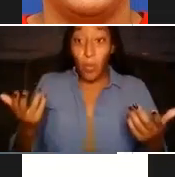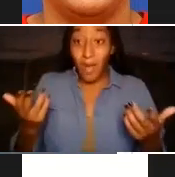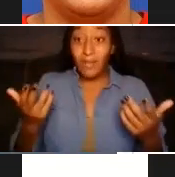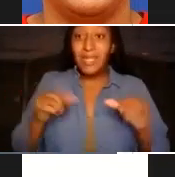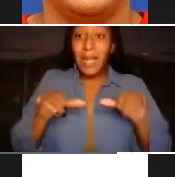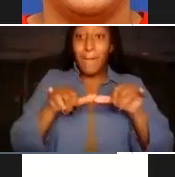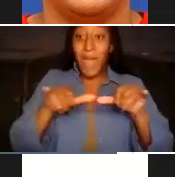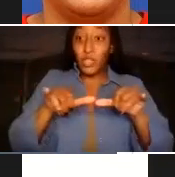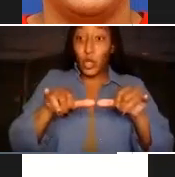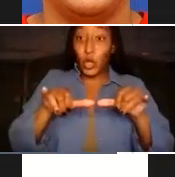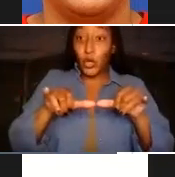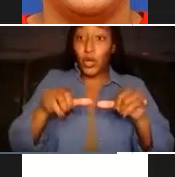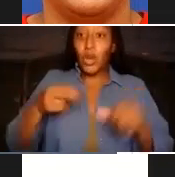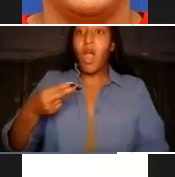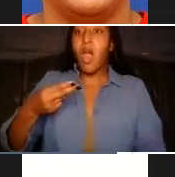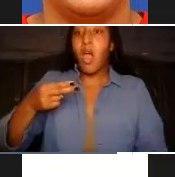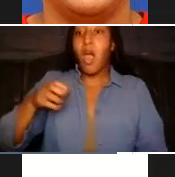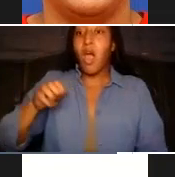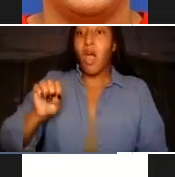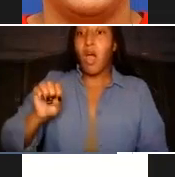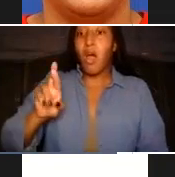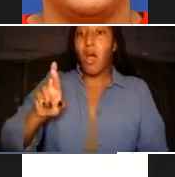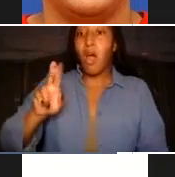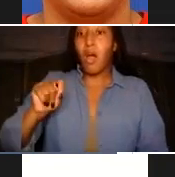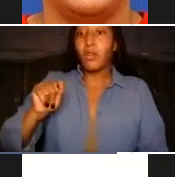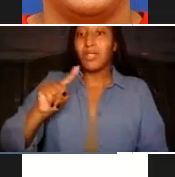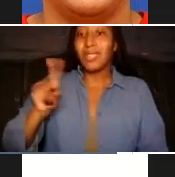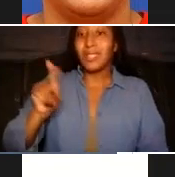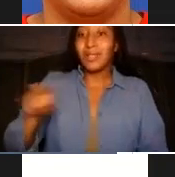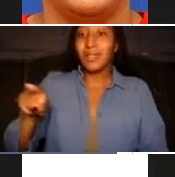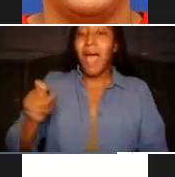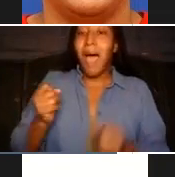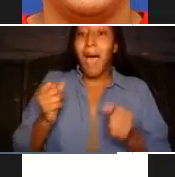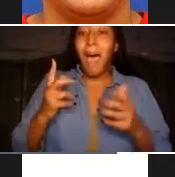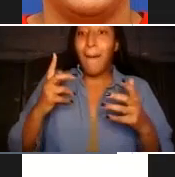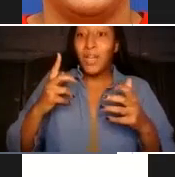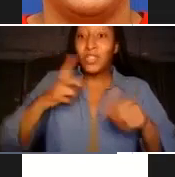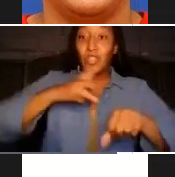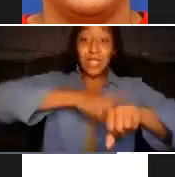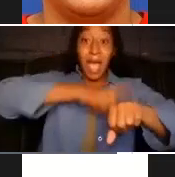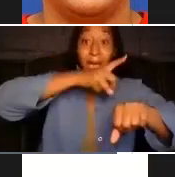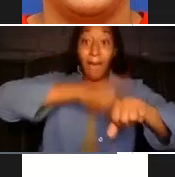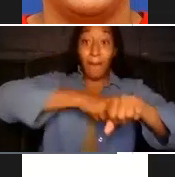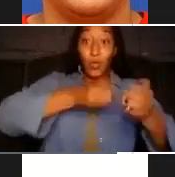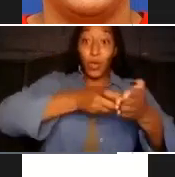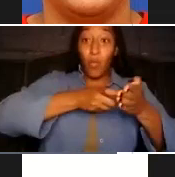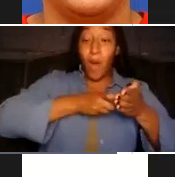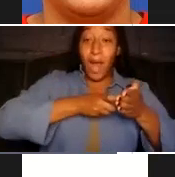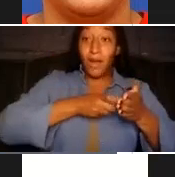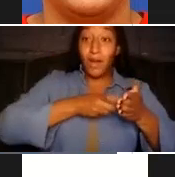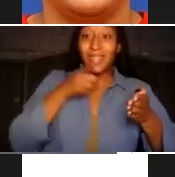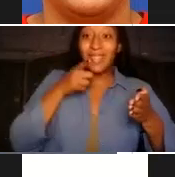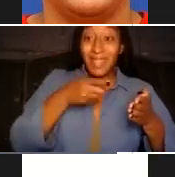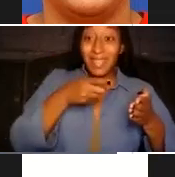the object repeat itself per second? That's Hertz, okay? And